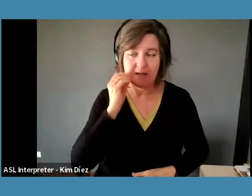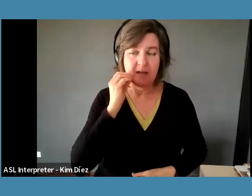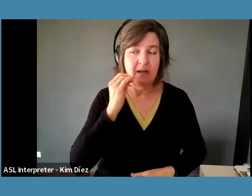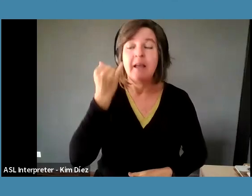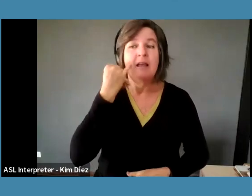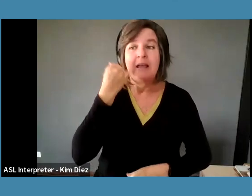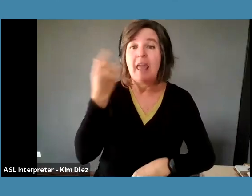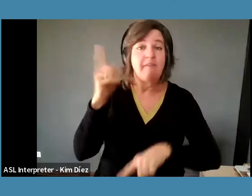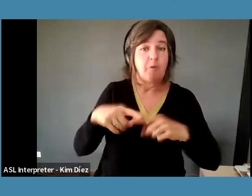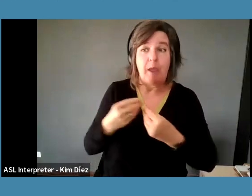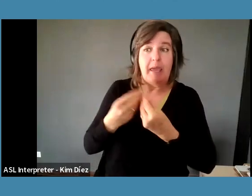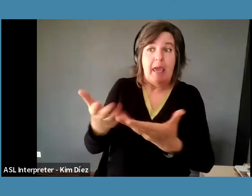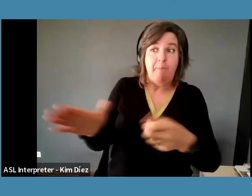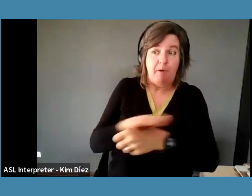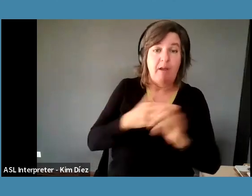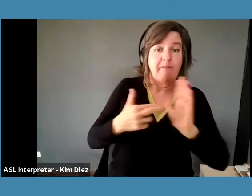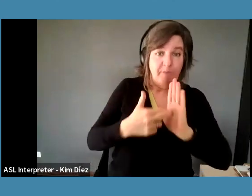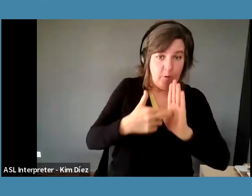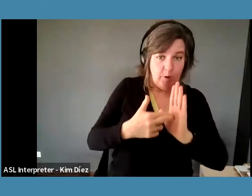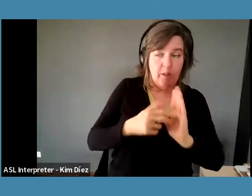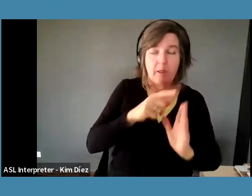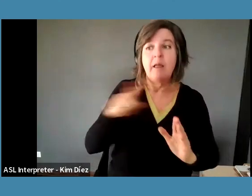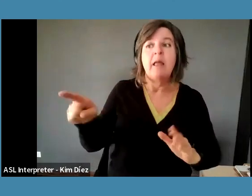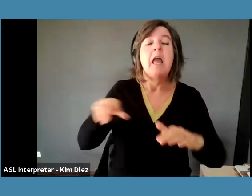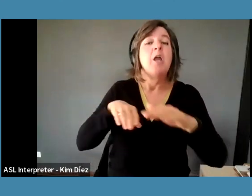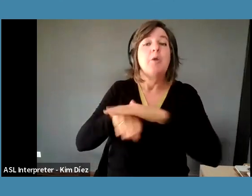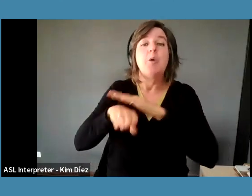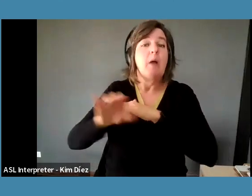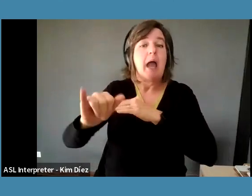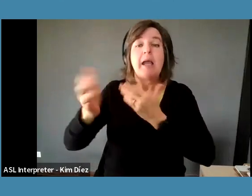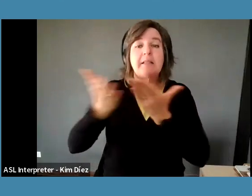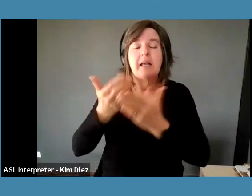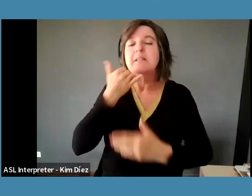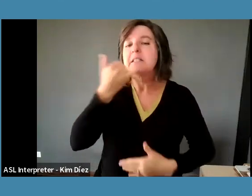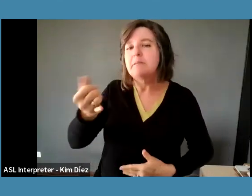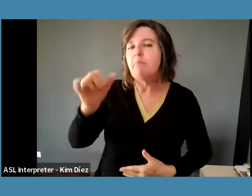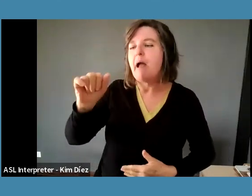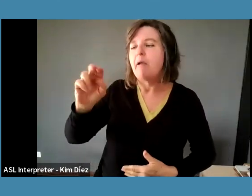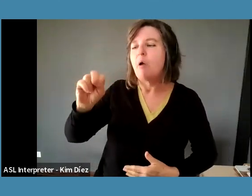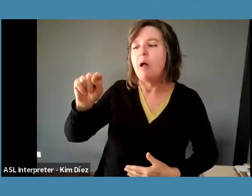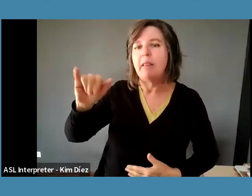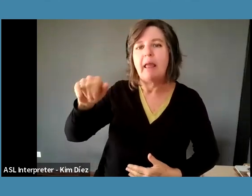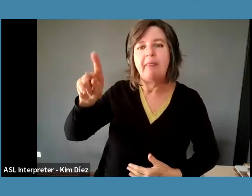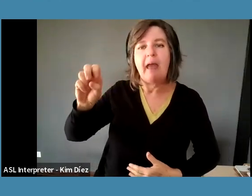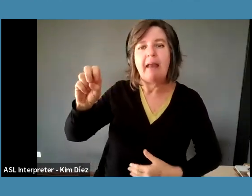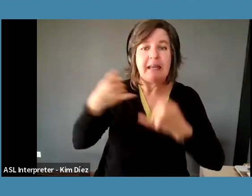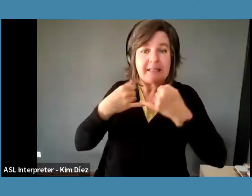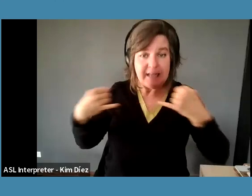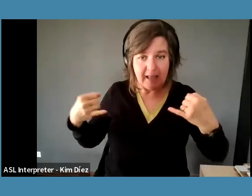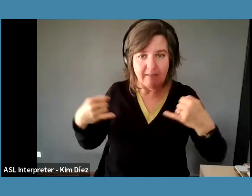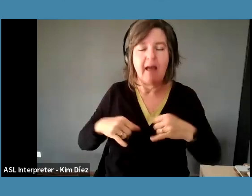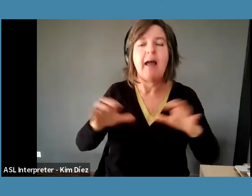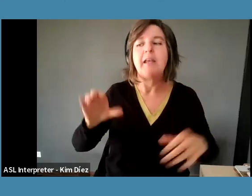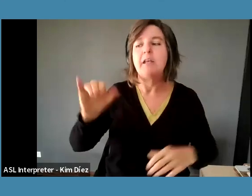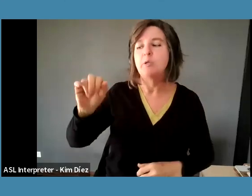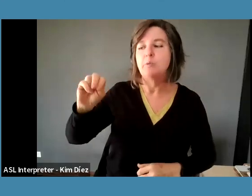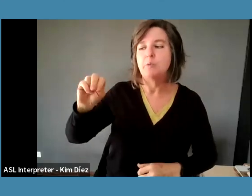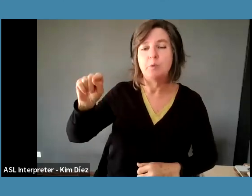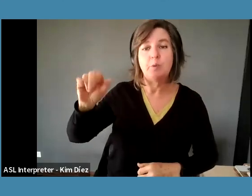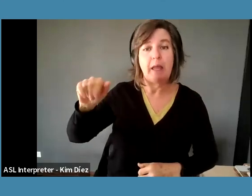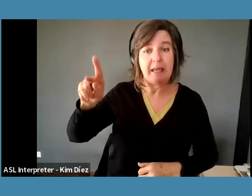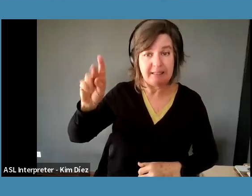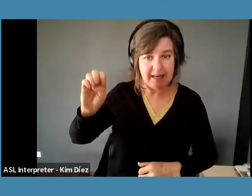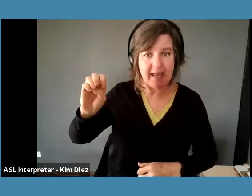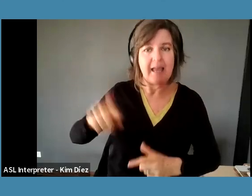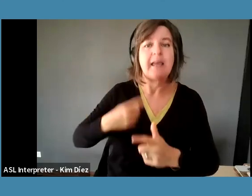representation to. And you access that service by calling our intake line and doing an intake, and then your information gets sent to our